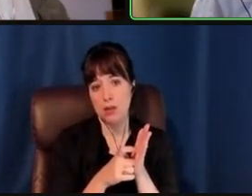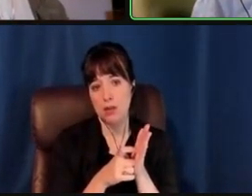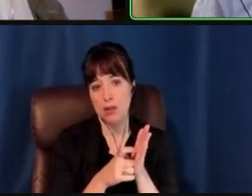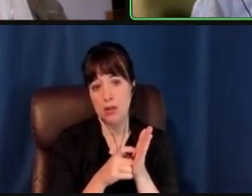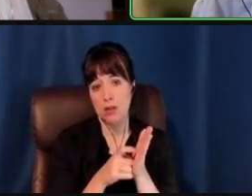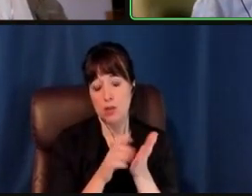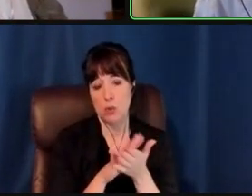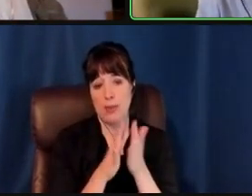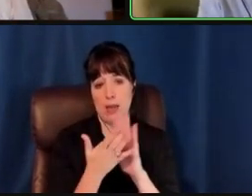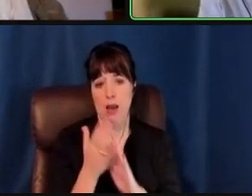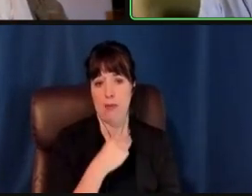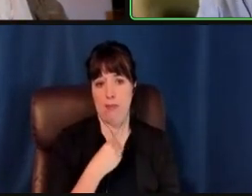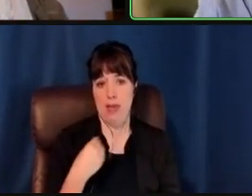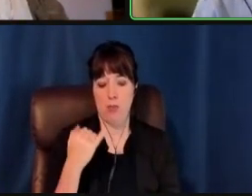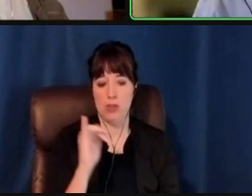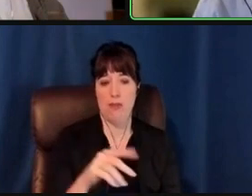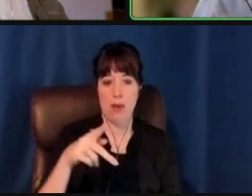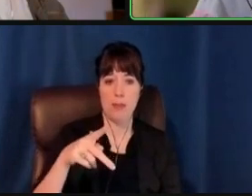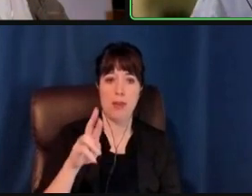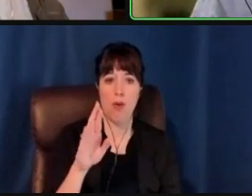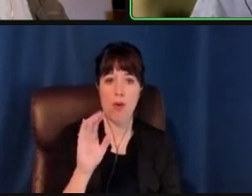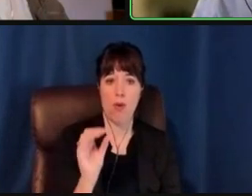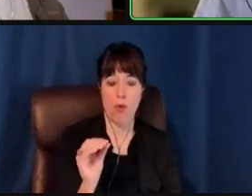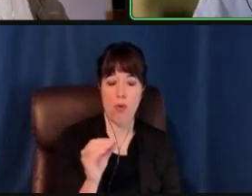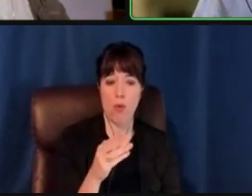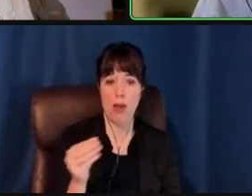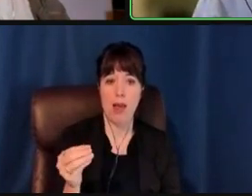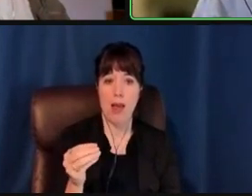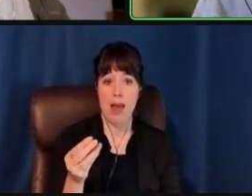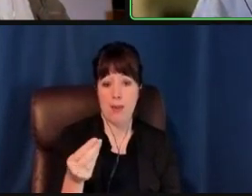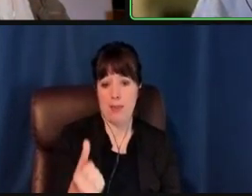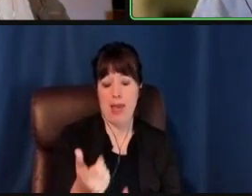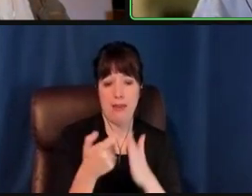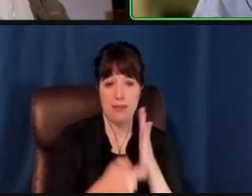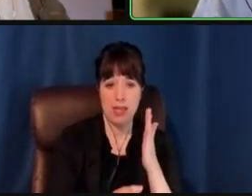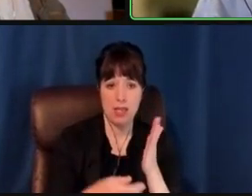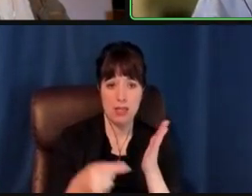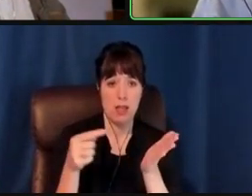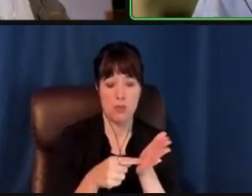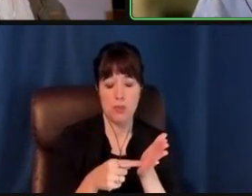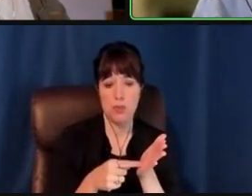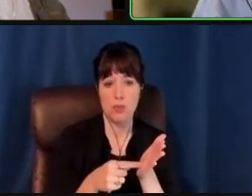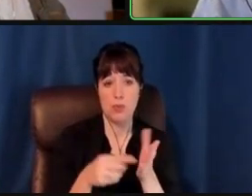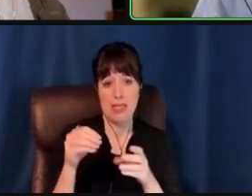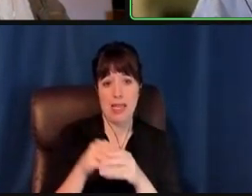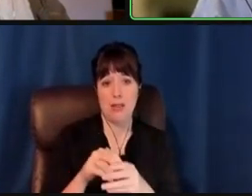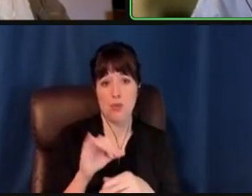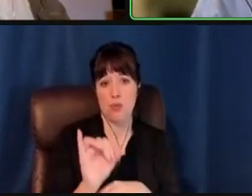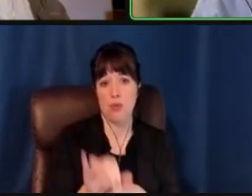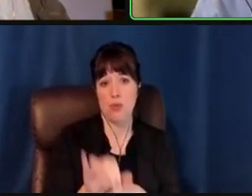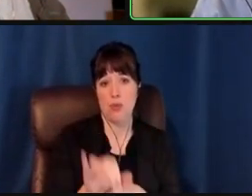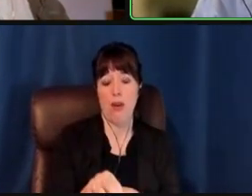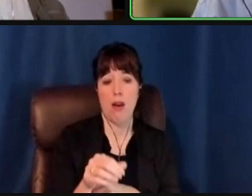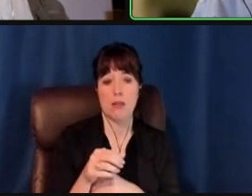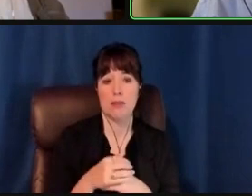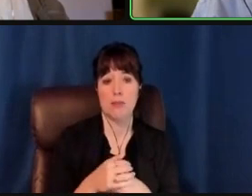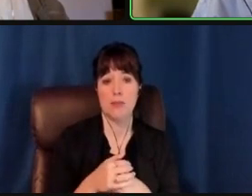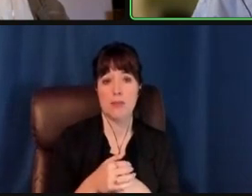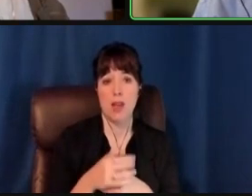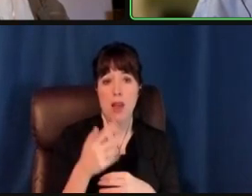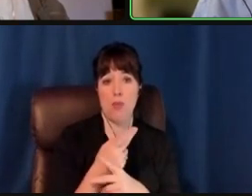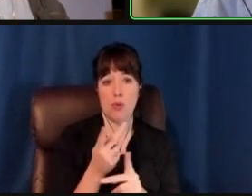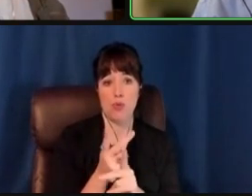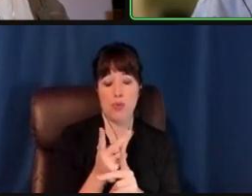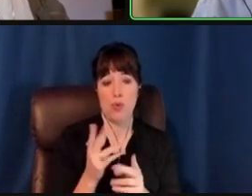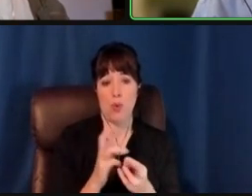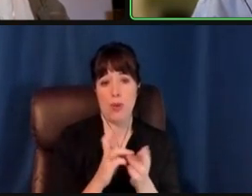become members of that PRO and pay fees and dues into that producer